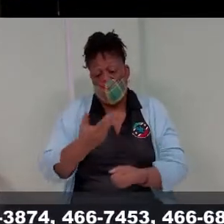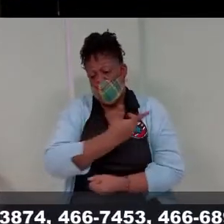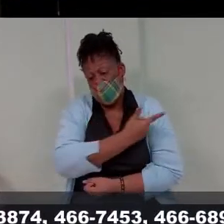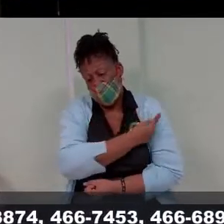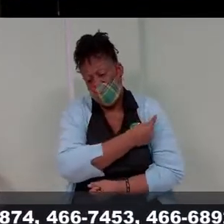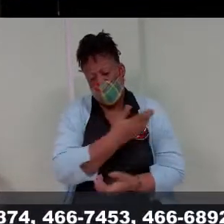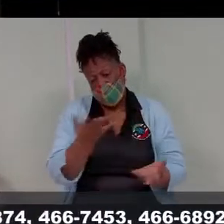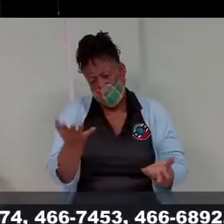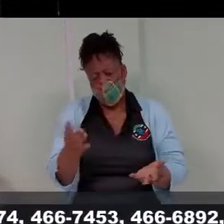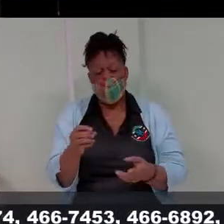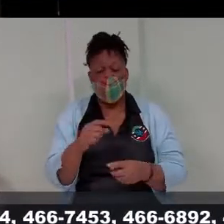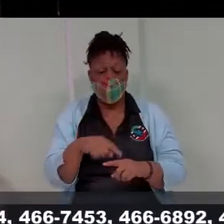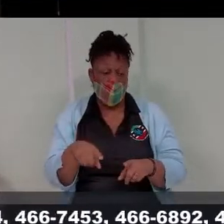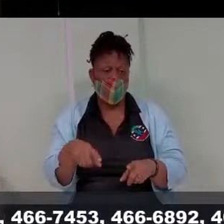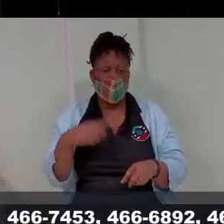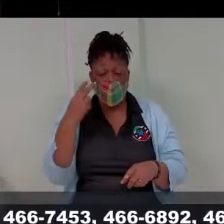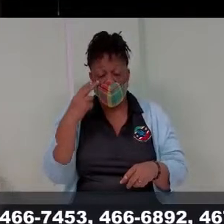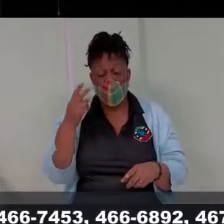want.